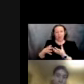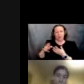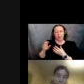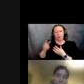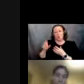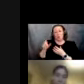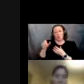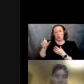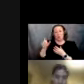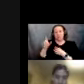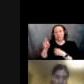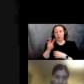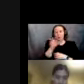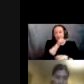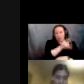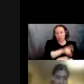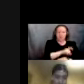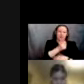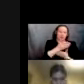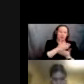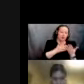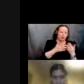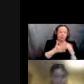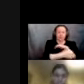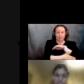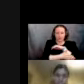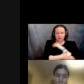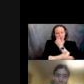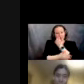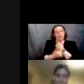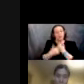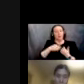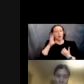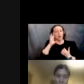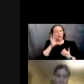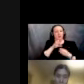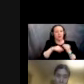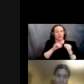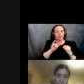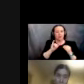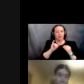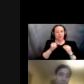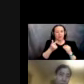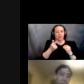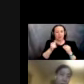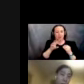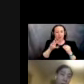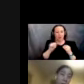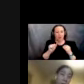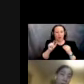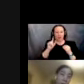parts of the country. And I'll talk about the Egawas in a little bit as